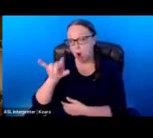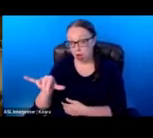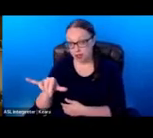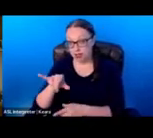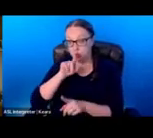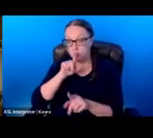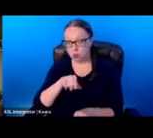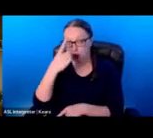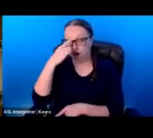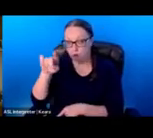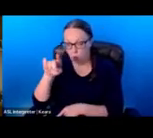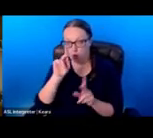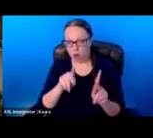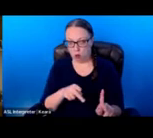respondent.